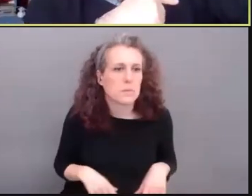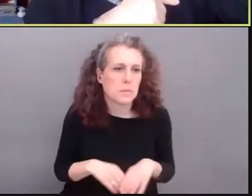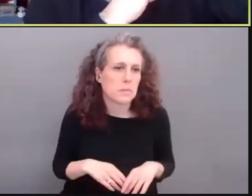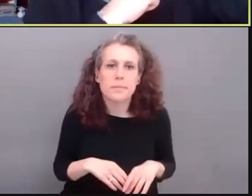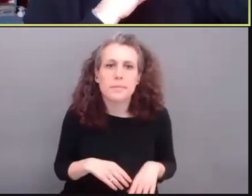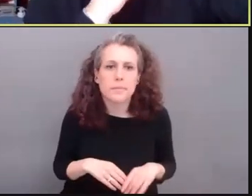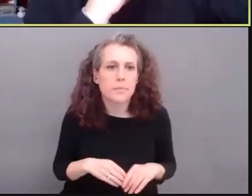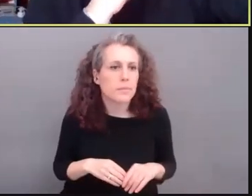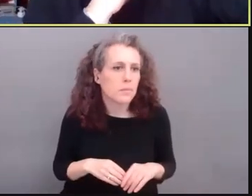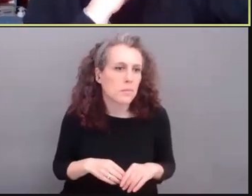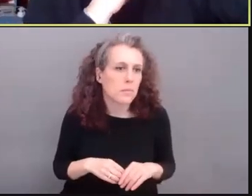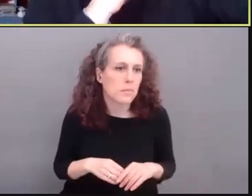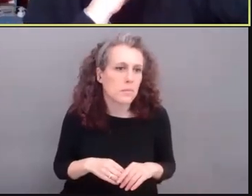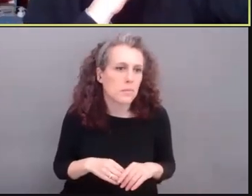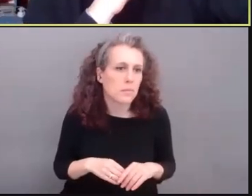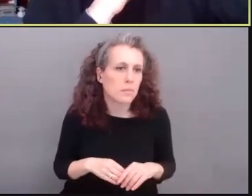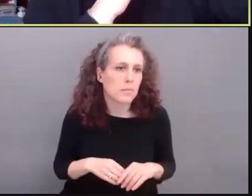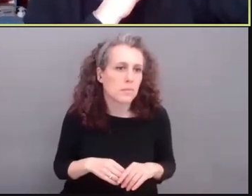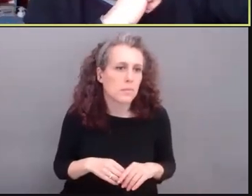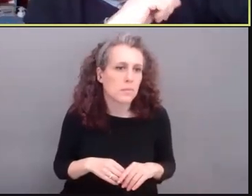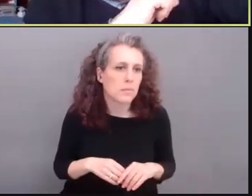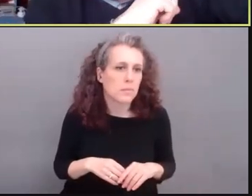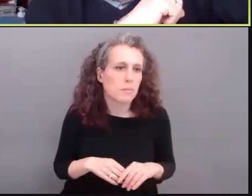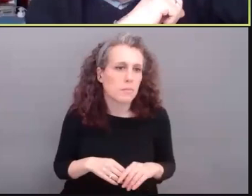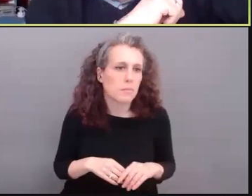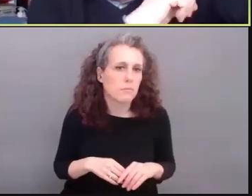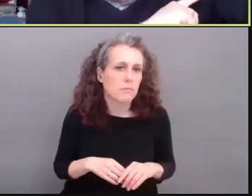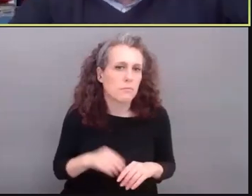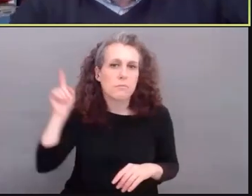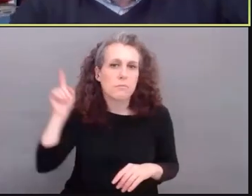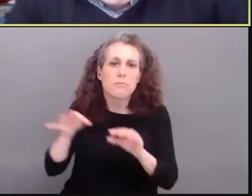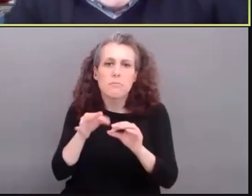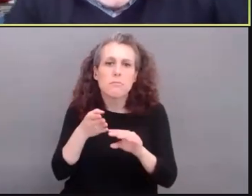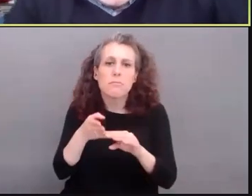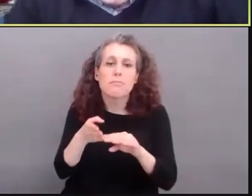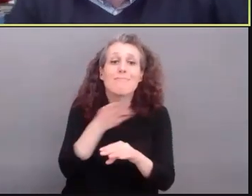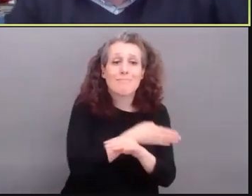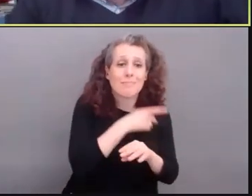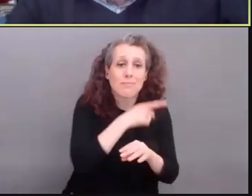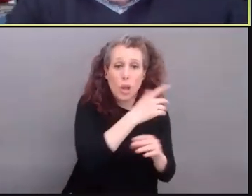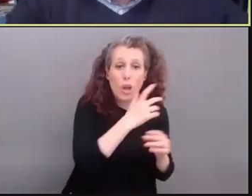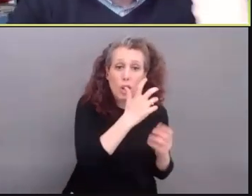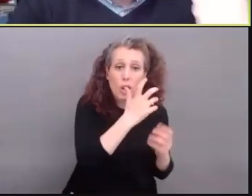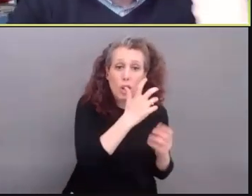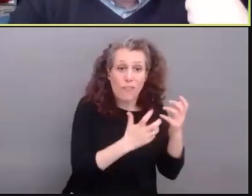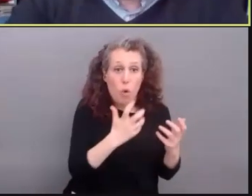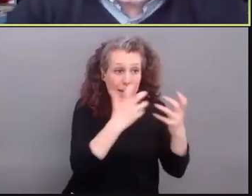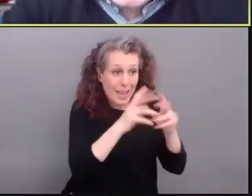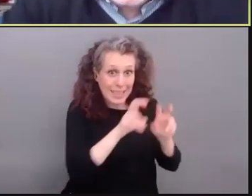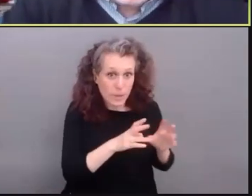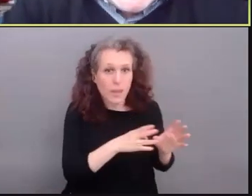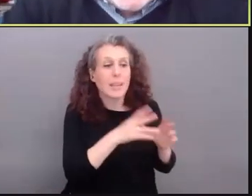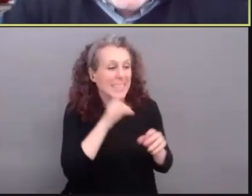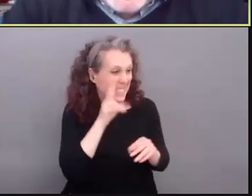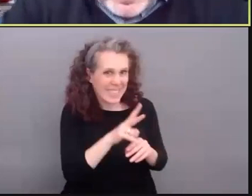and from the previous conformity assessment, and they corrected